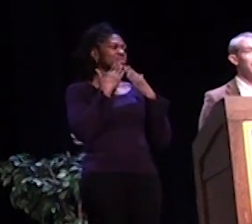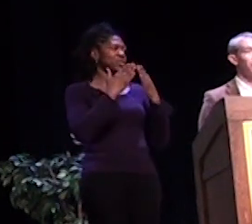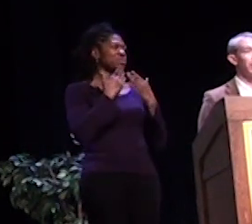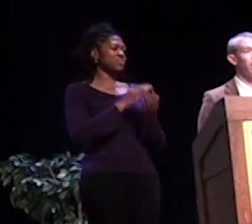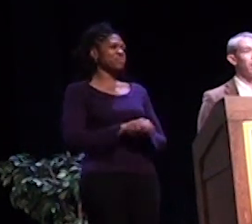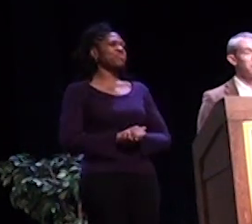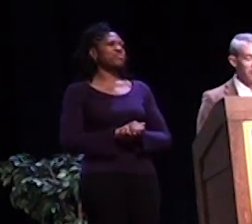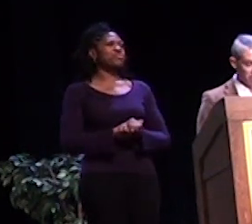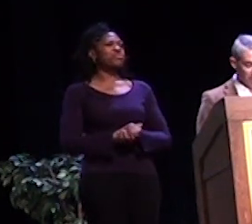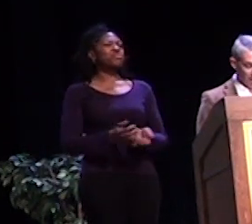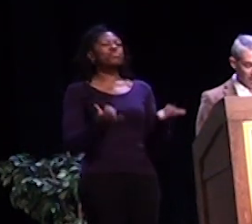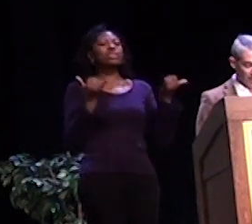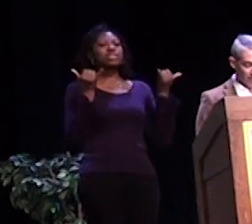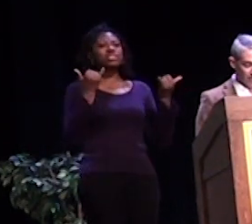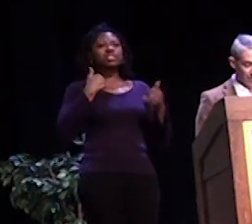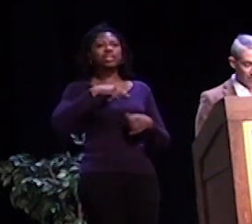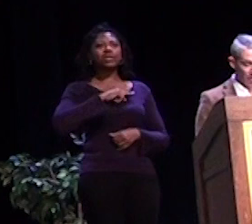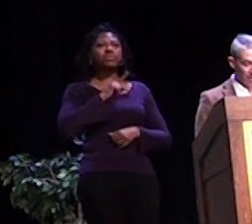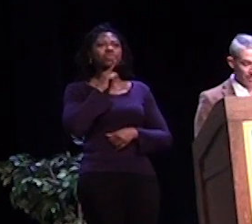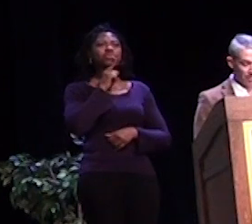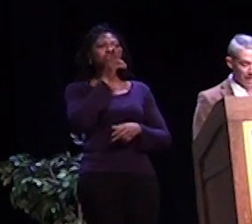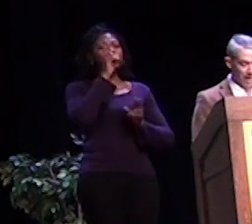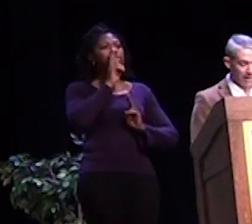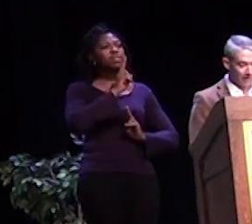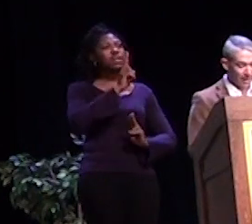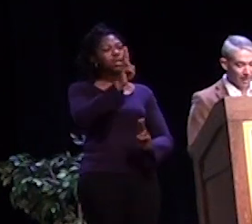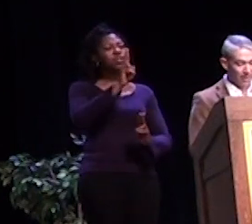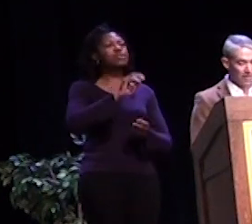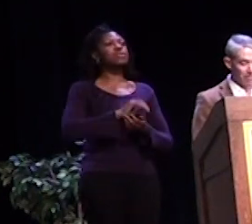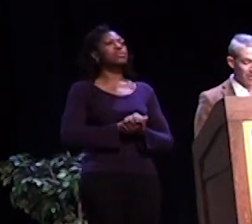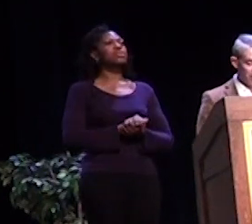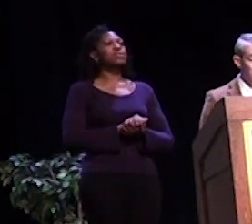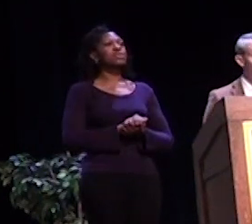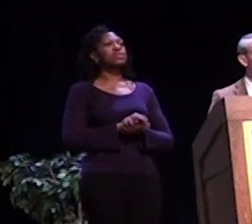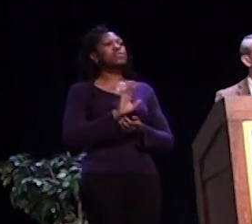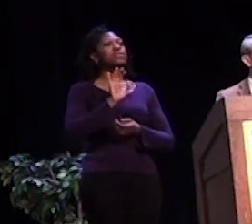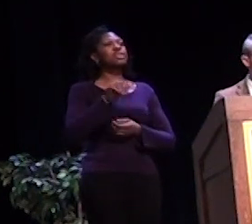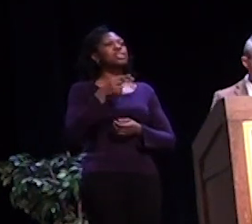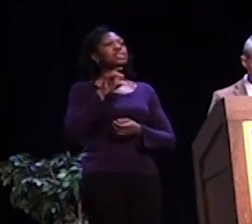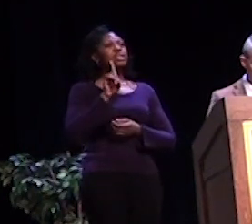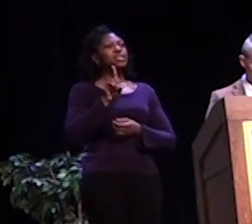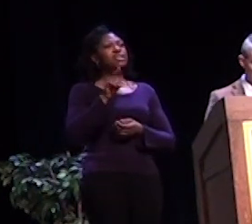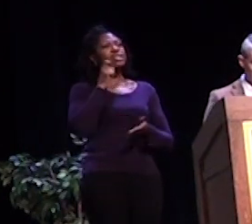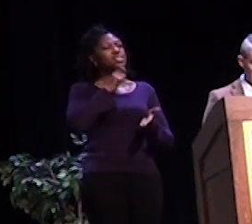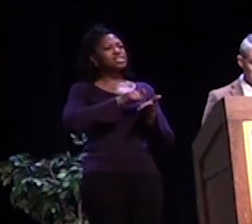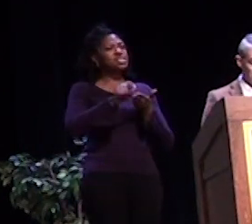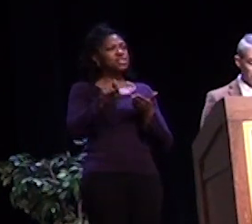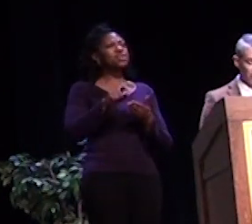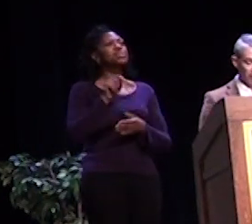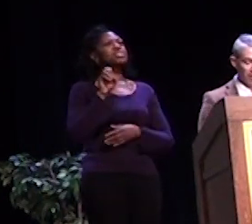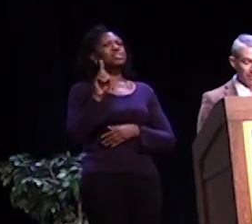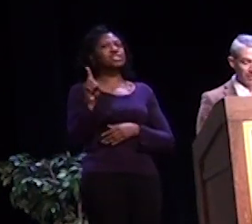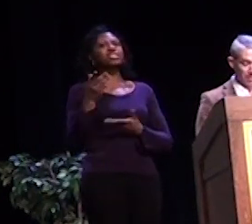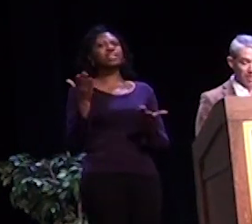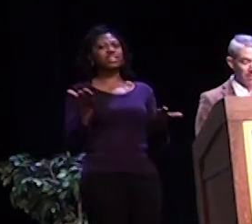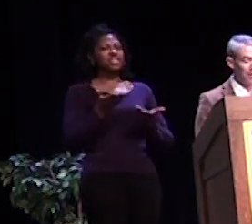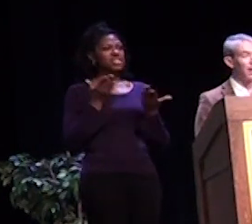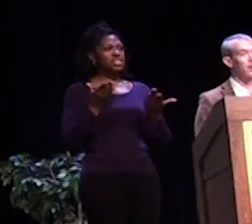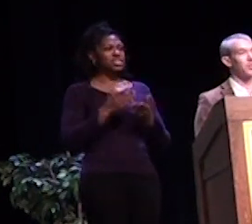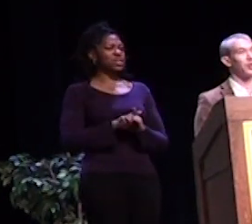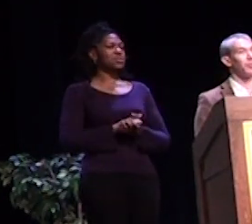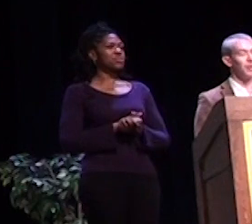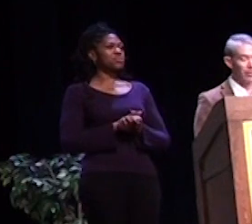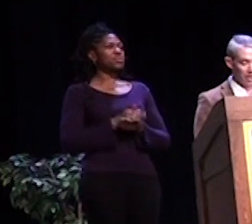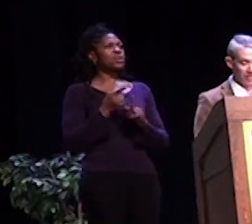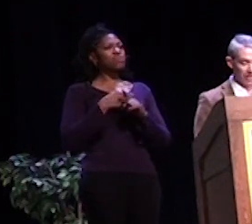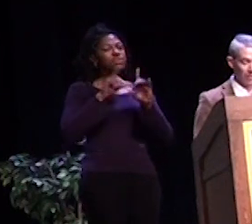Today, we are especially honored to be welcomed by HUD Deputy Secretary Adrian Todman, who joins us from the Department of